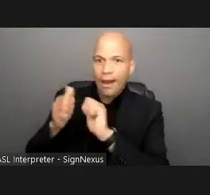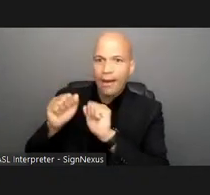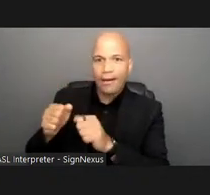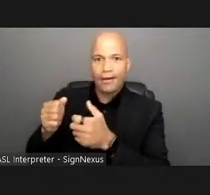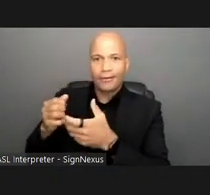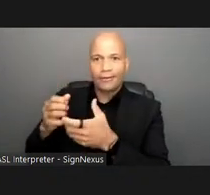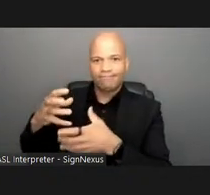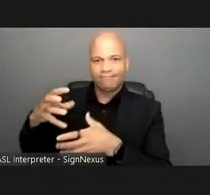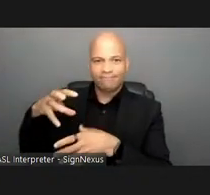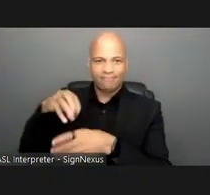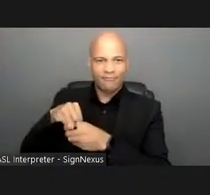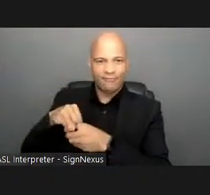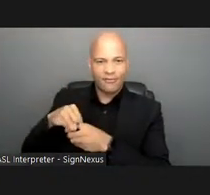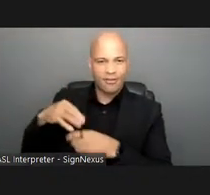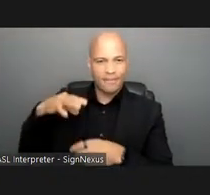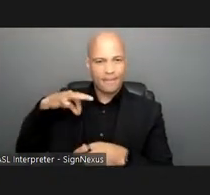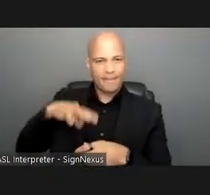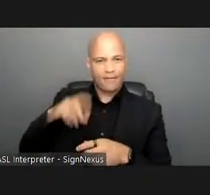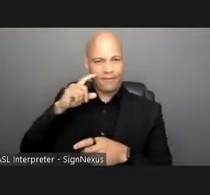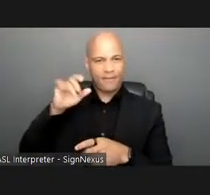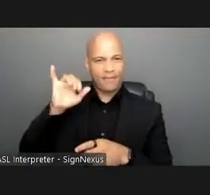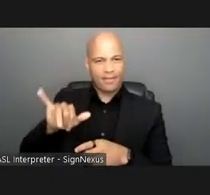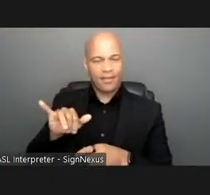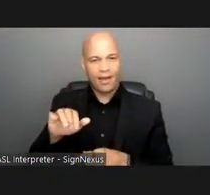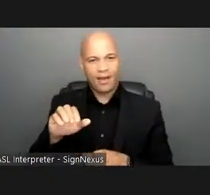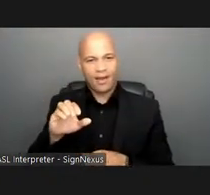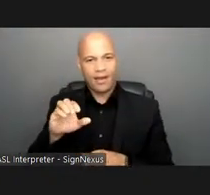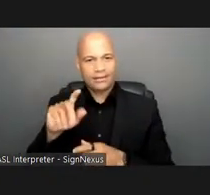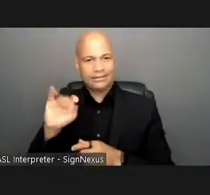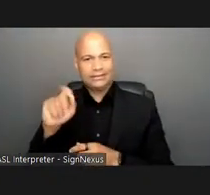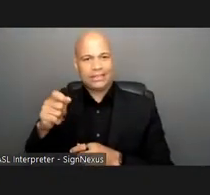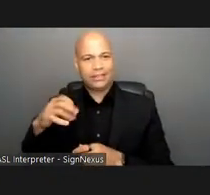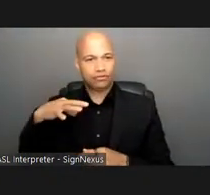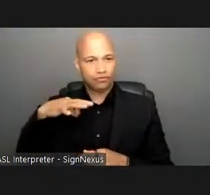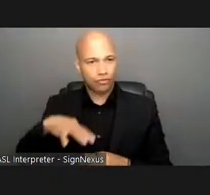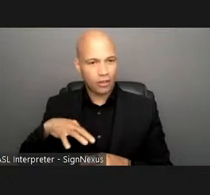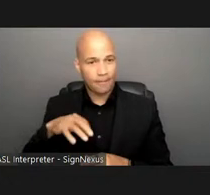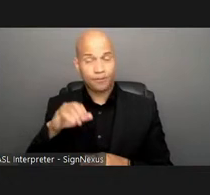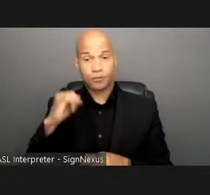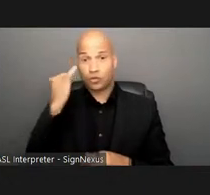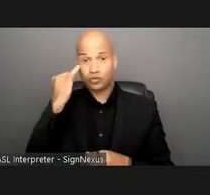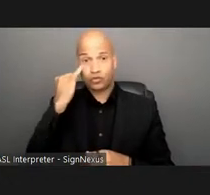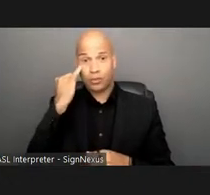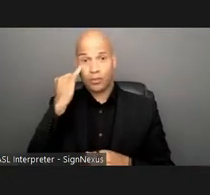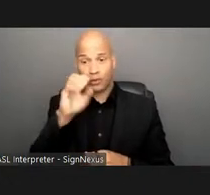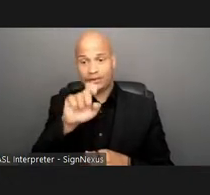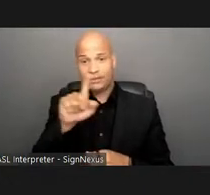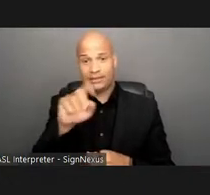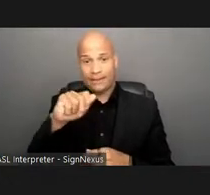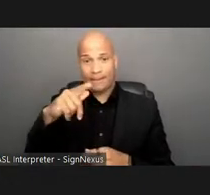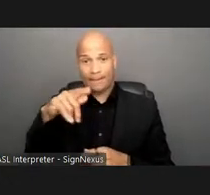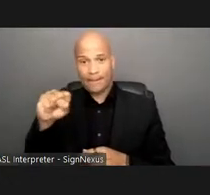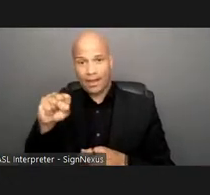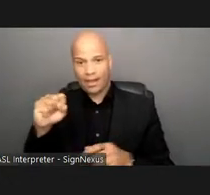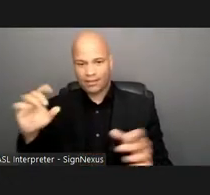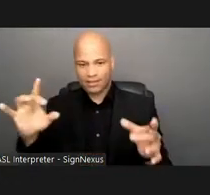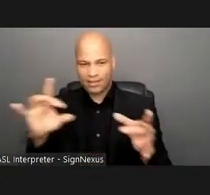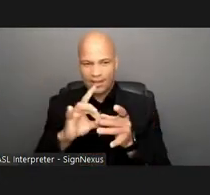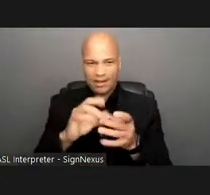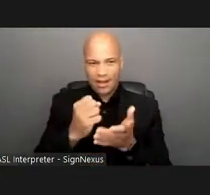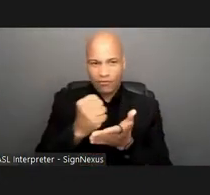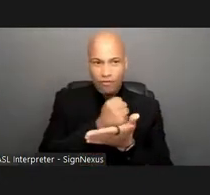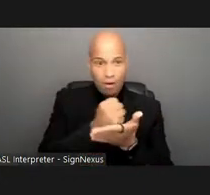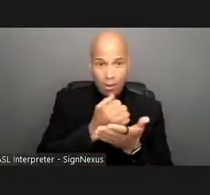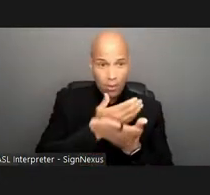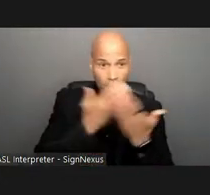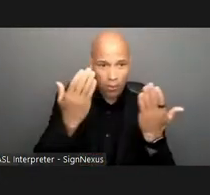eliminate the 10 refundable deposit required for Easy Pass customers with no credit card linked to their account it will increase promotion